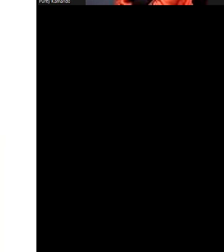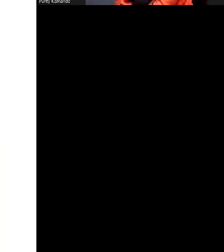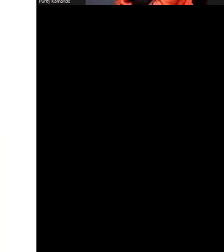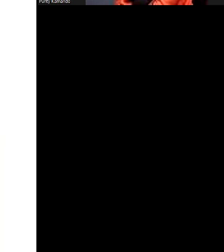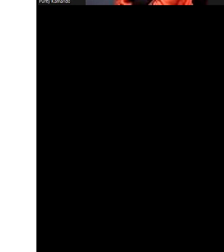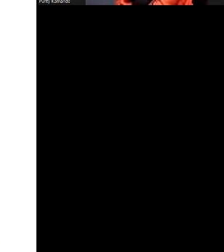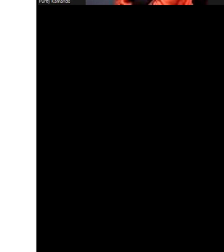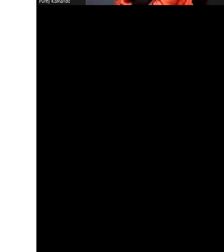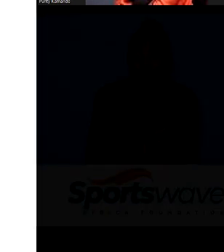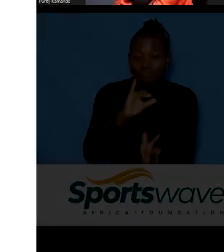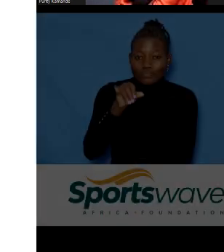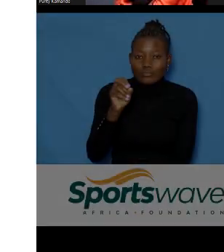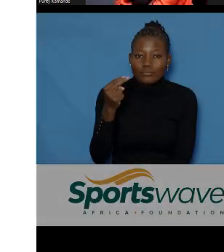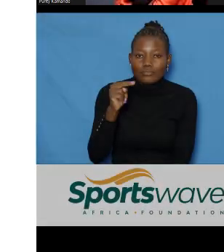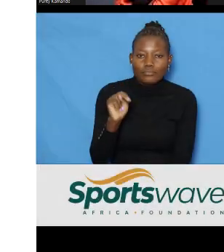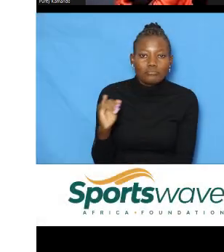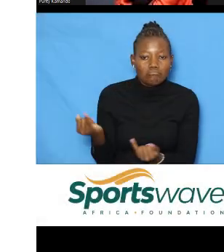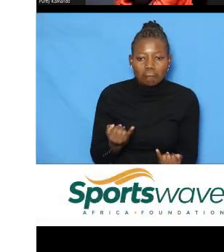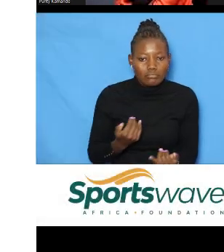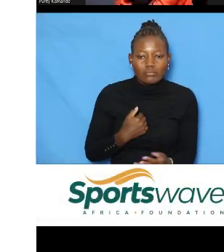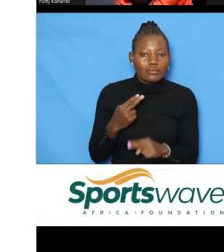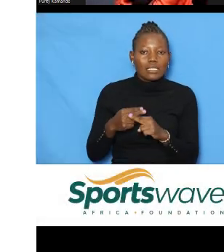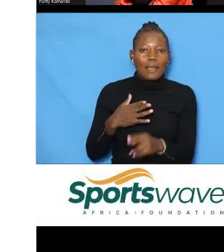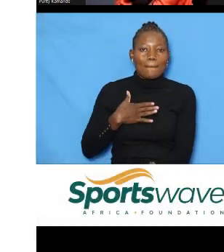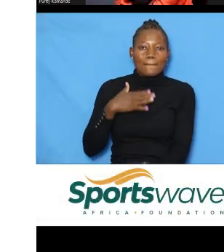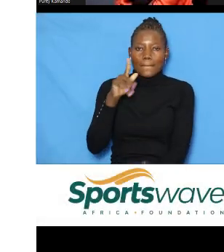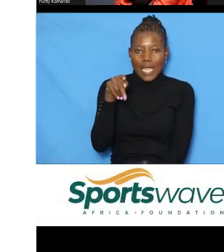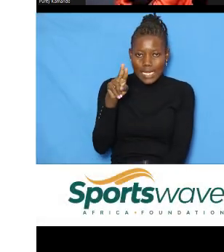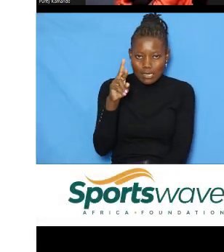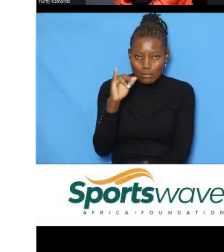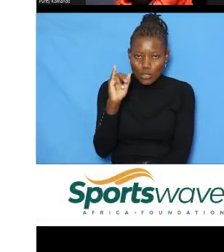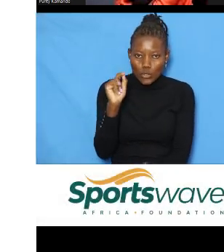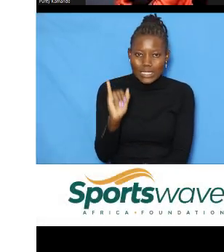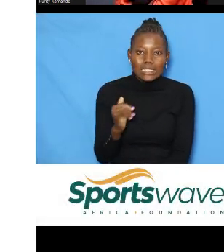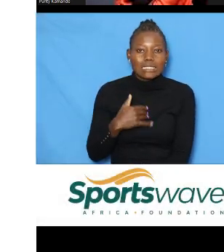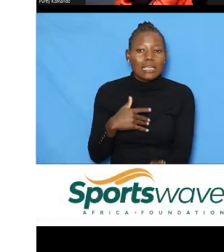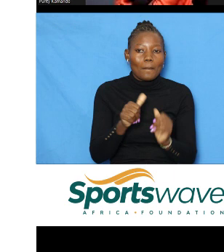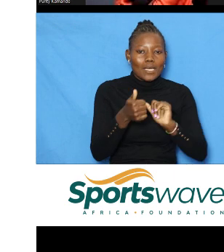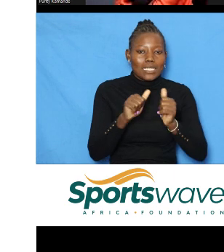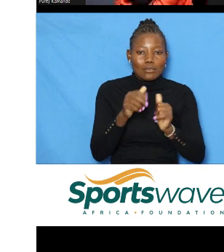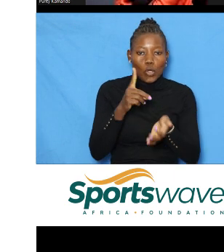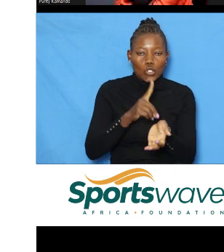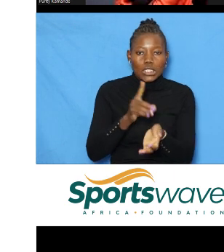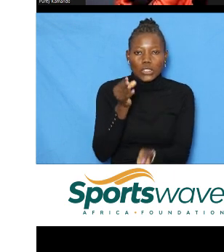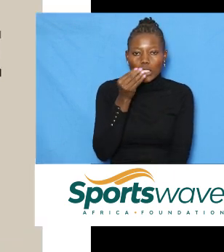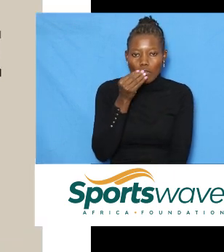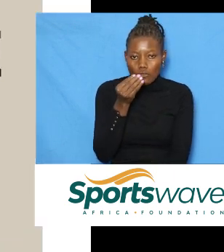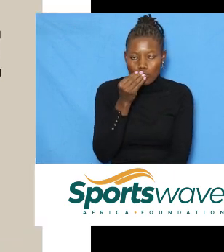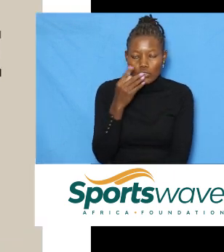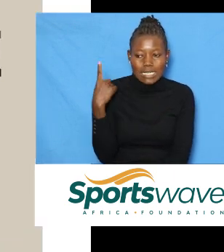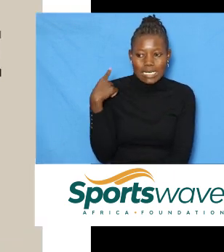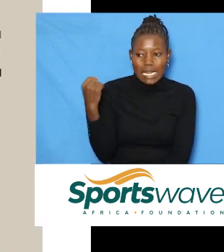John introduced me, my name is Purity Kamande. I'm a sports nutritionist. I'm